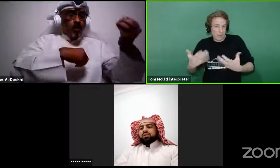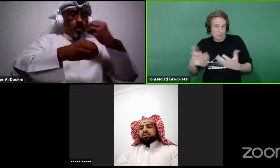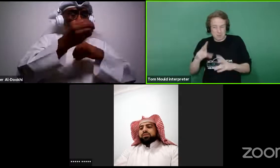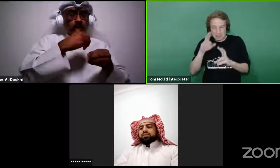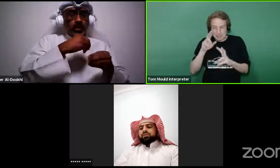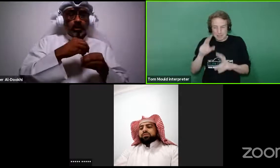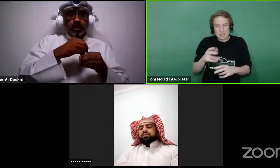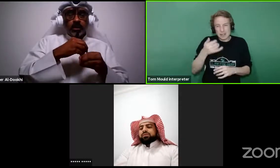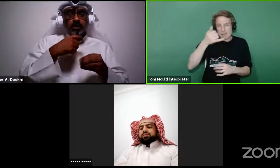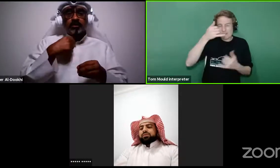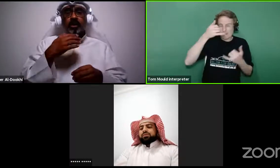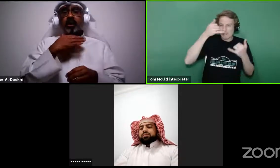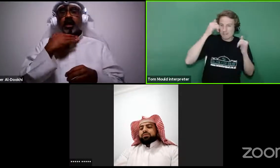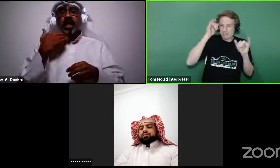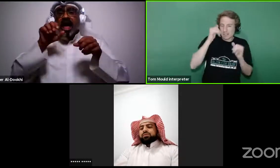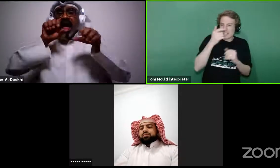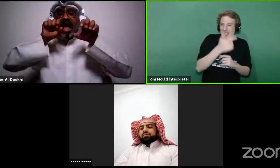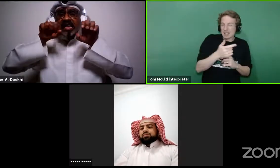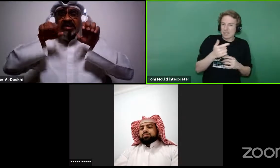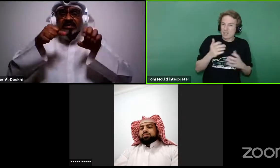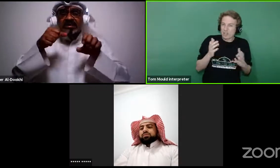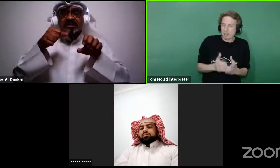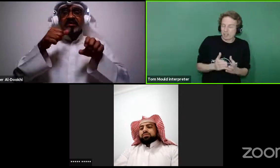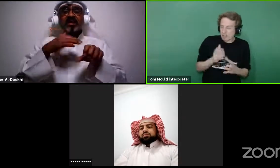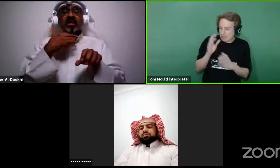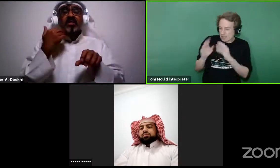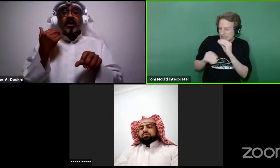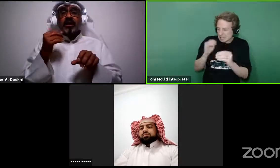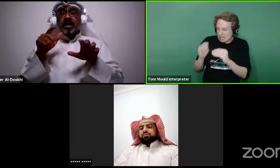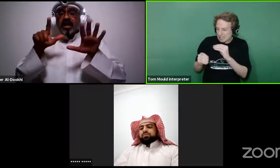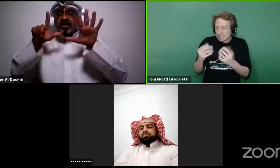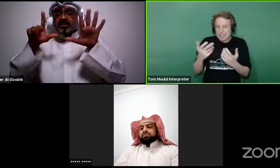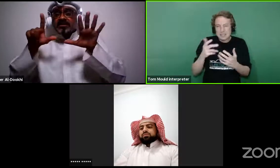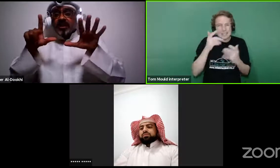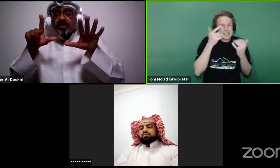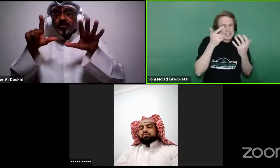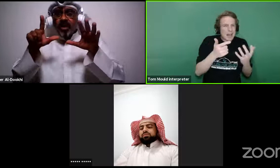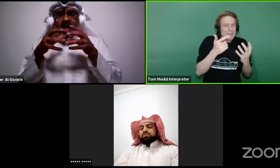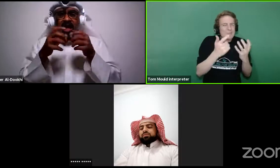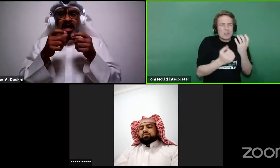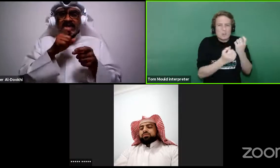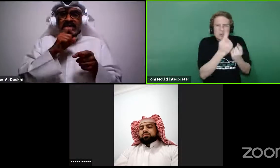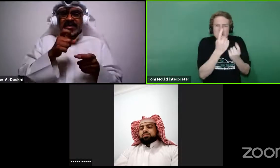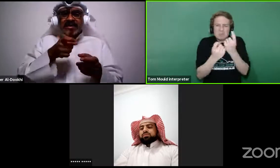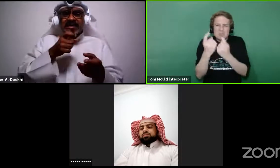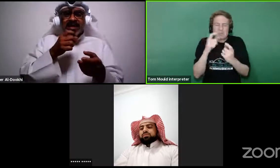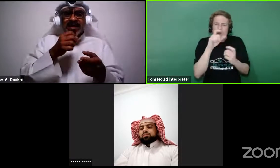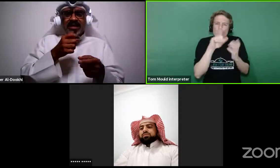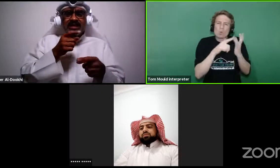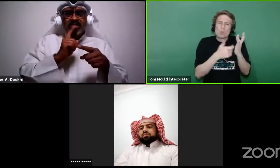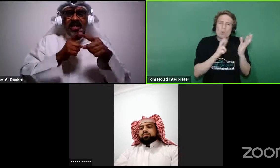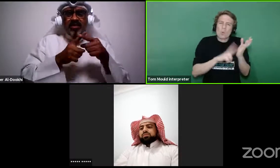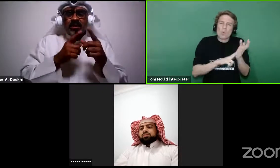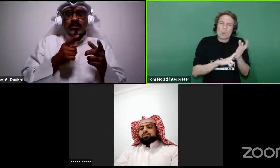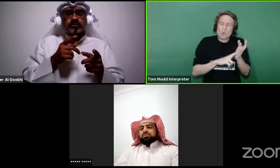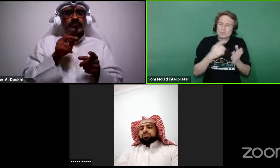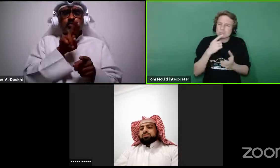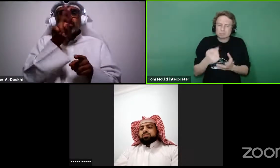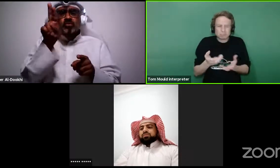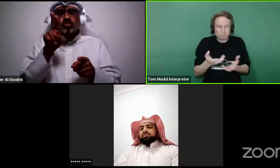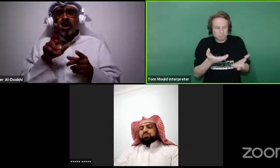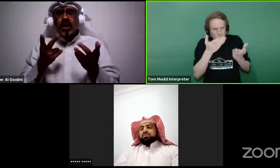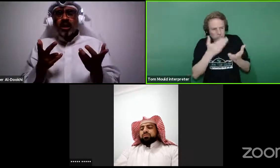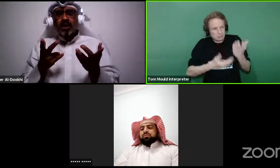of corn, and 7 others dry. O notables, explain to me my dream, if it is that